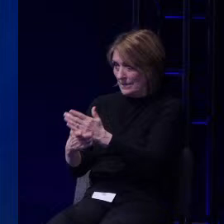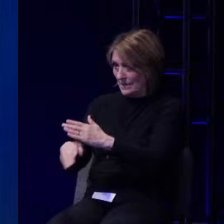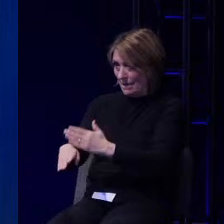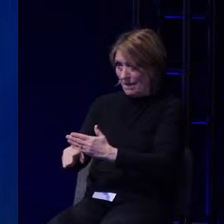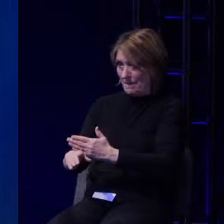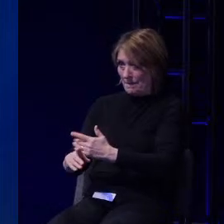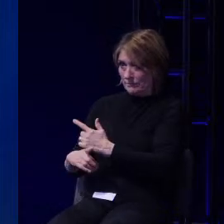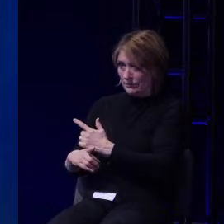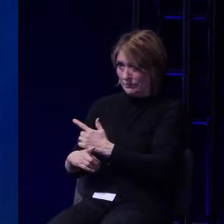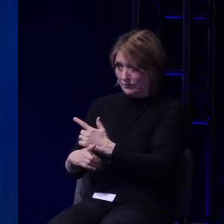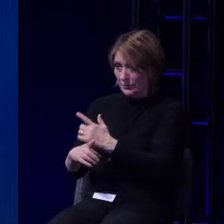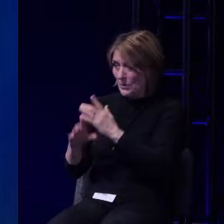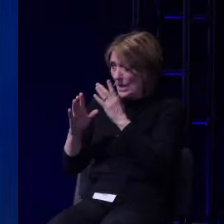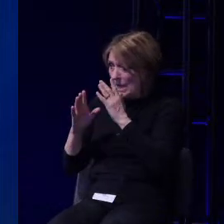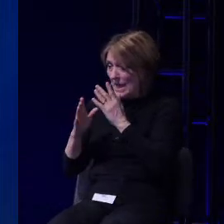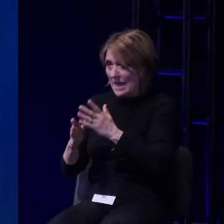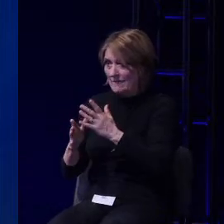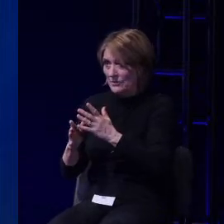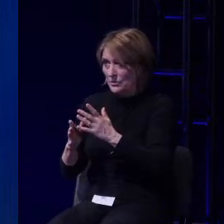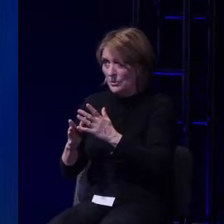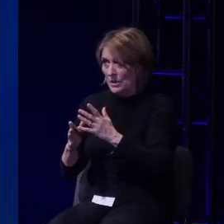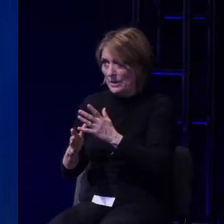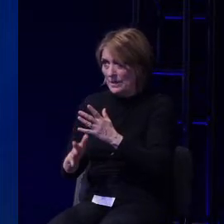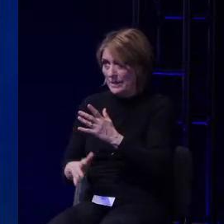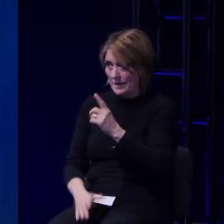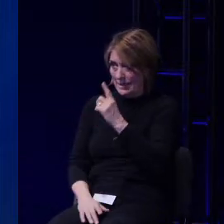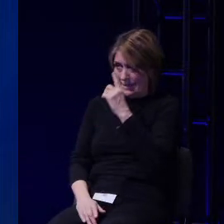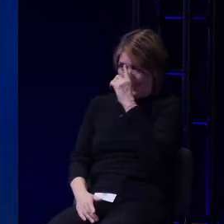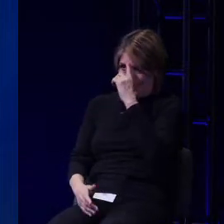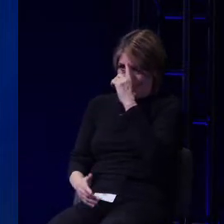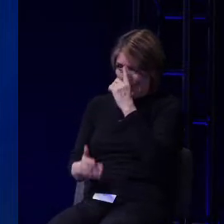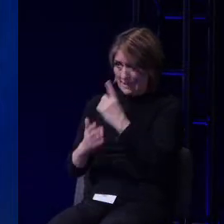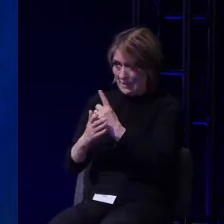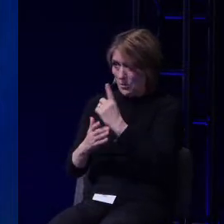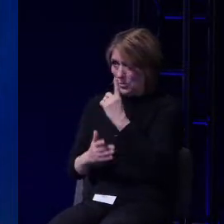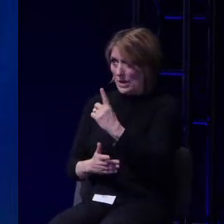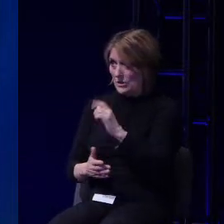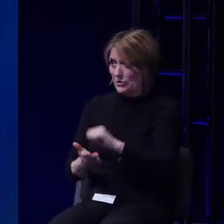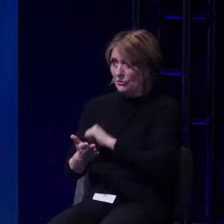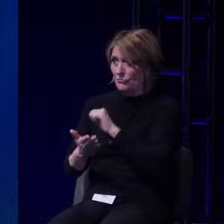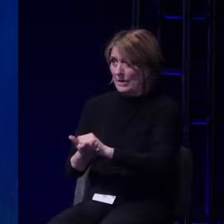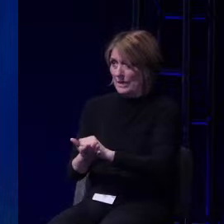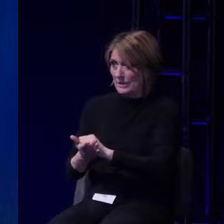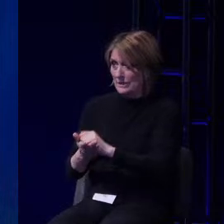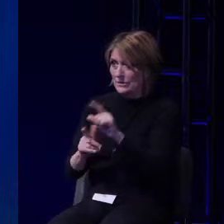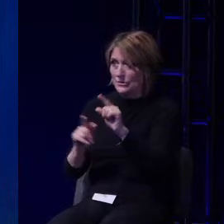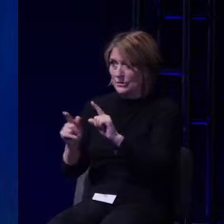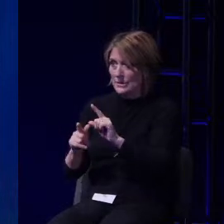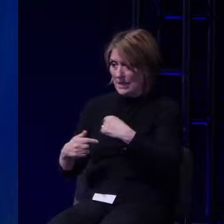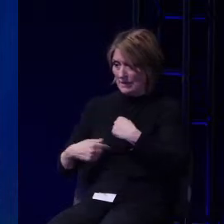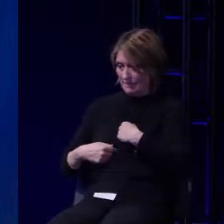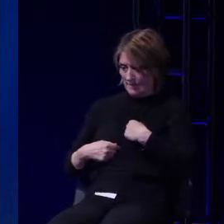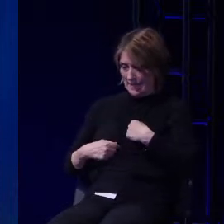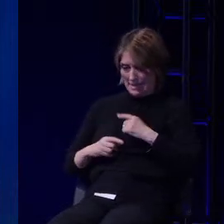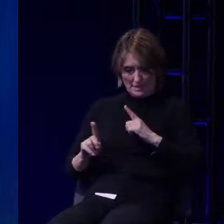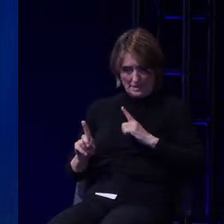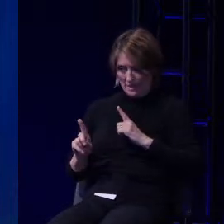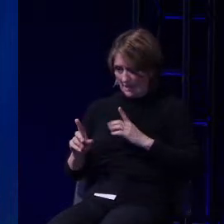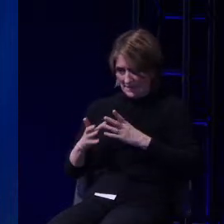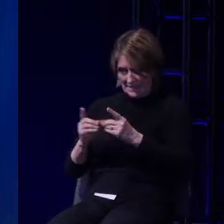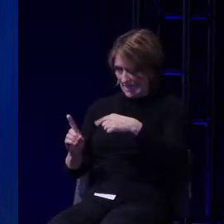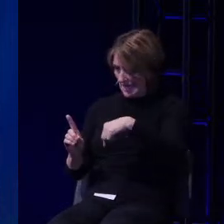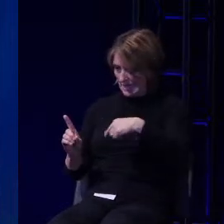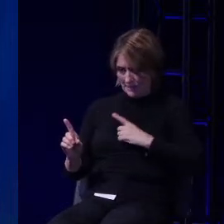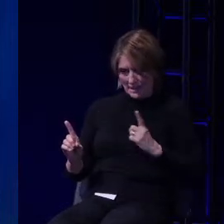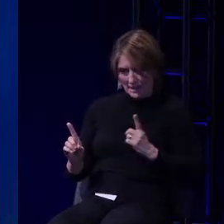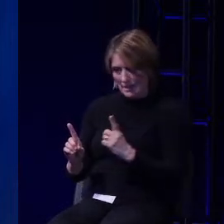really do just have to make one correct choice at the start, which is where to even put yourself in the scene. And as soon